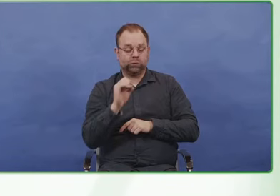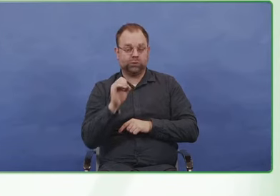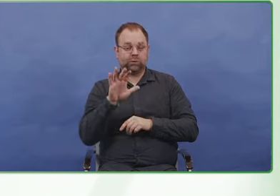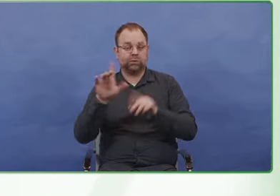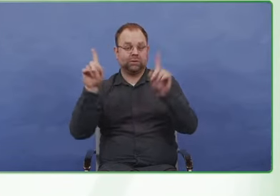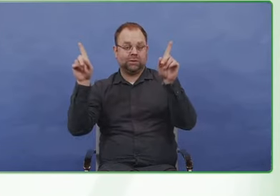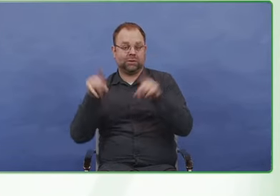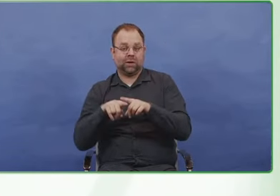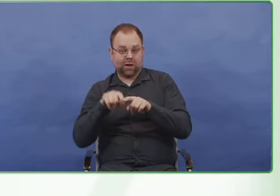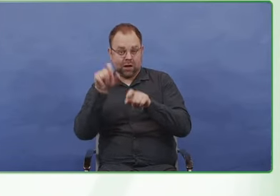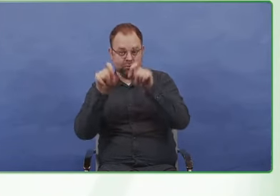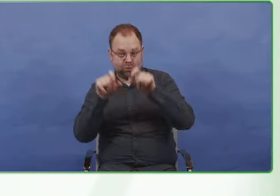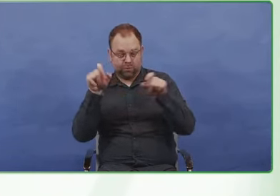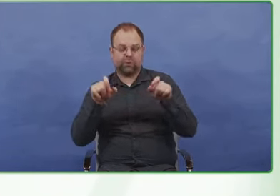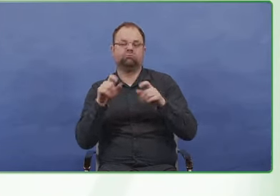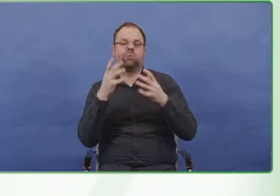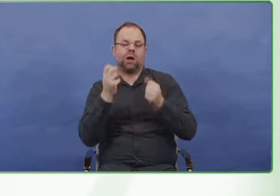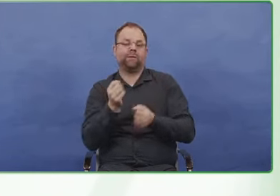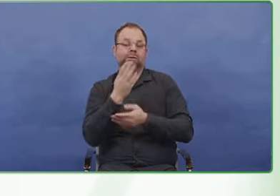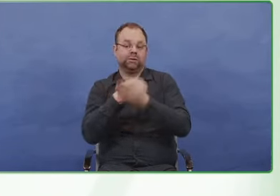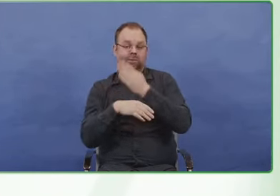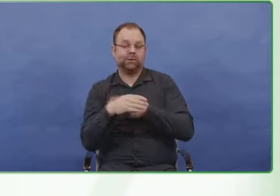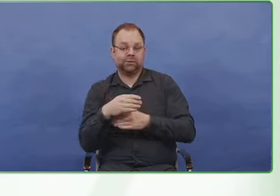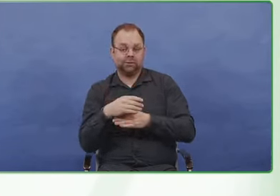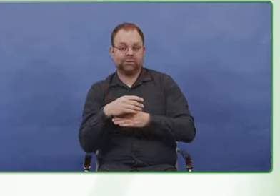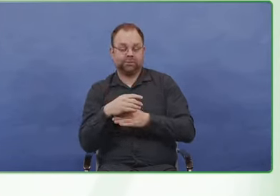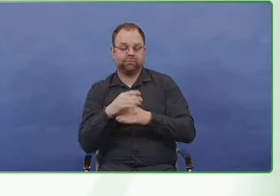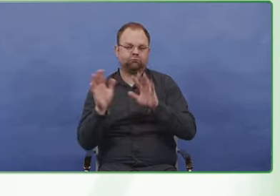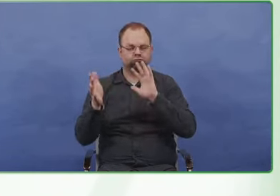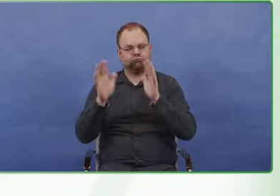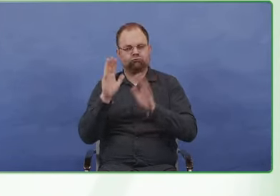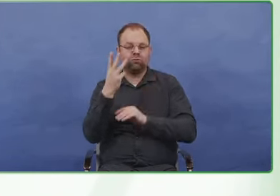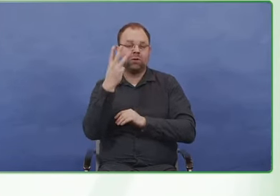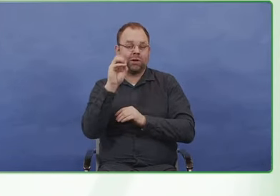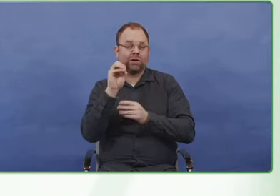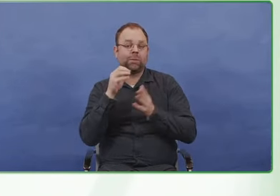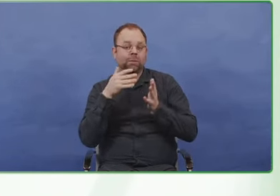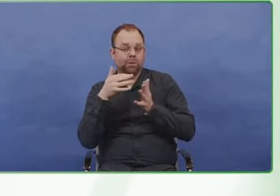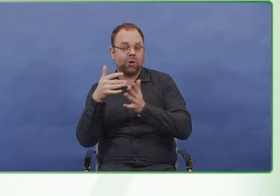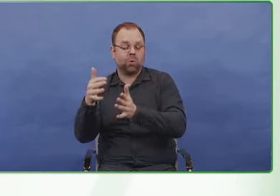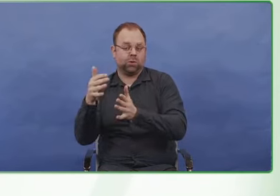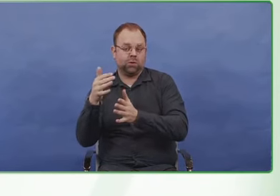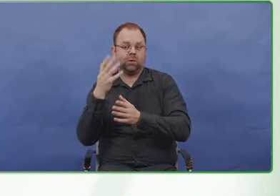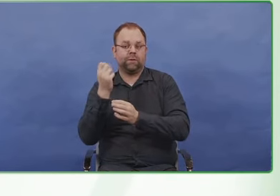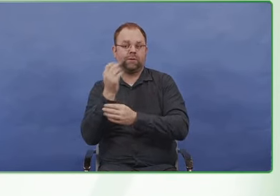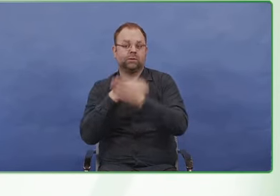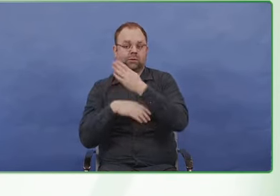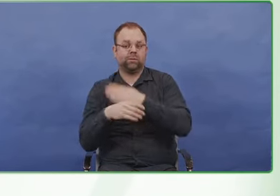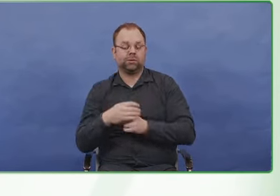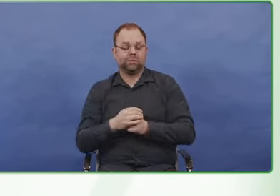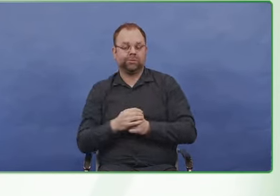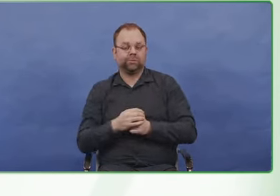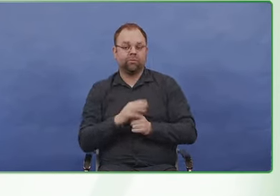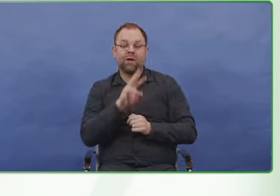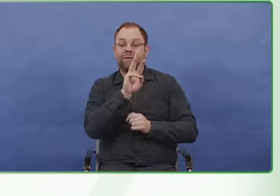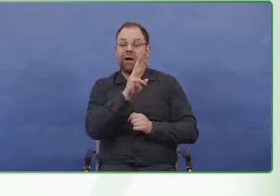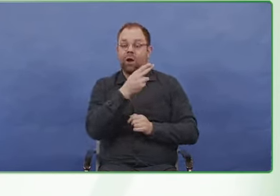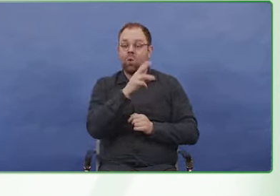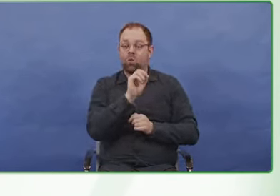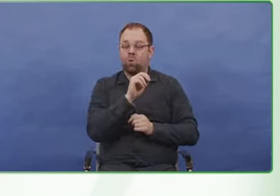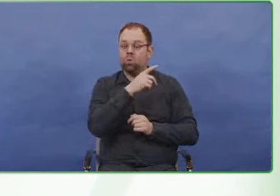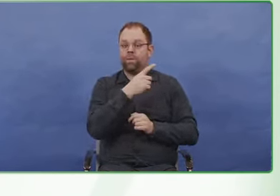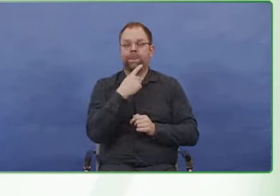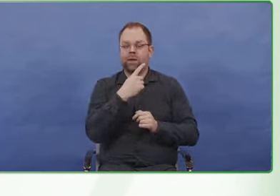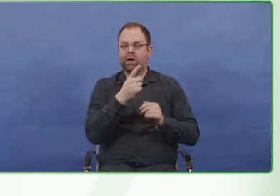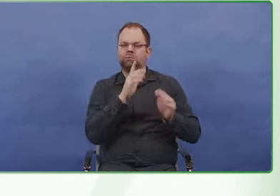as per the longitudinal and aging study in India, LASI report says that India has about 43%